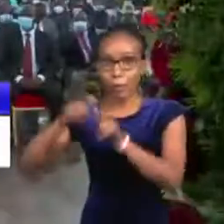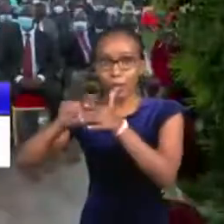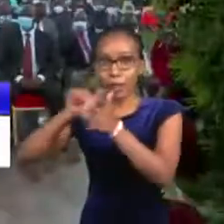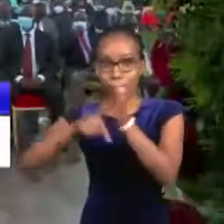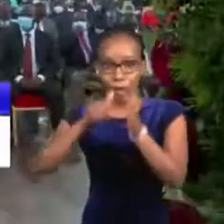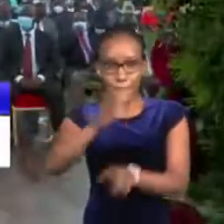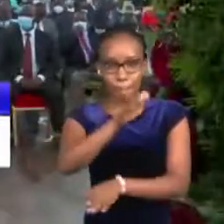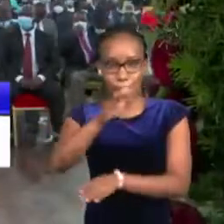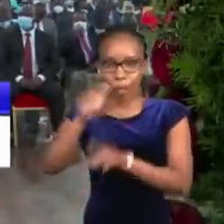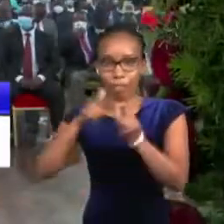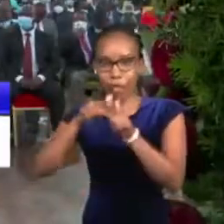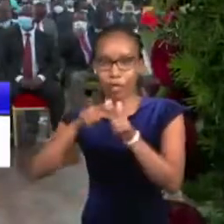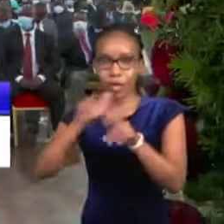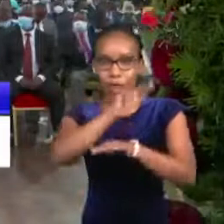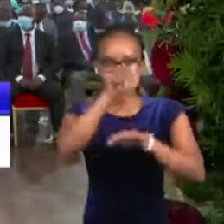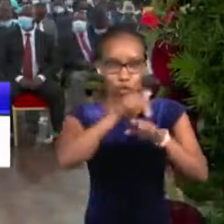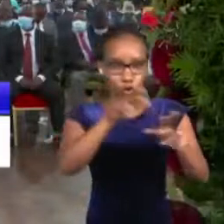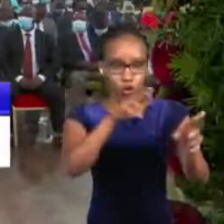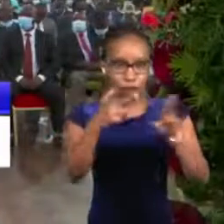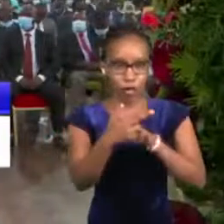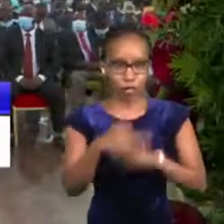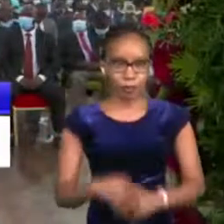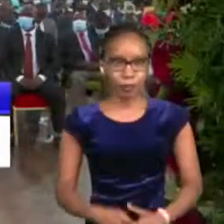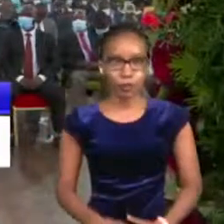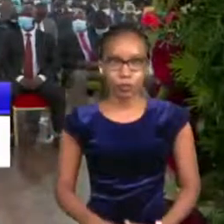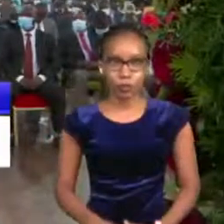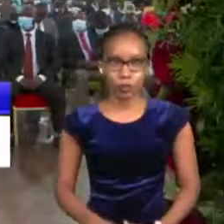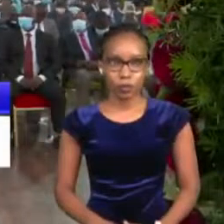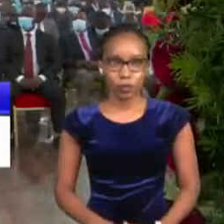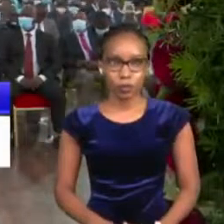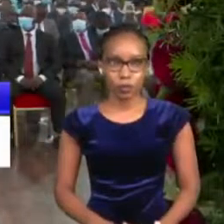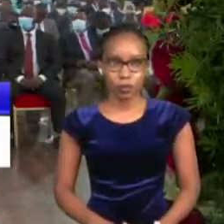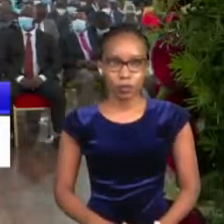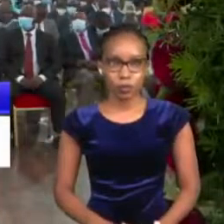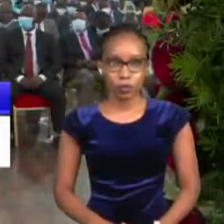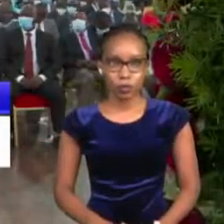parliament, before it is subjected to a national referendum. Emmanuel Terer, Switch TV.